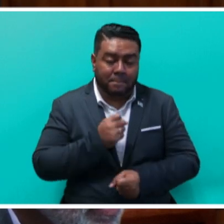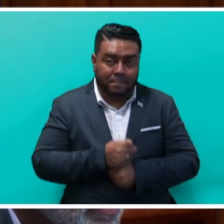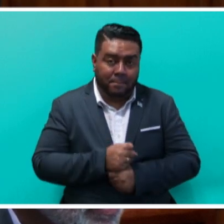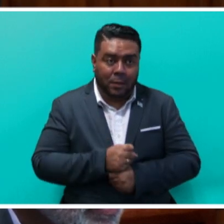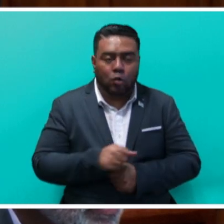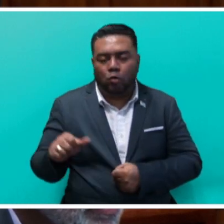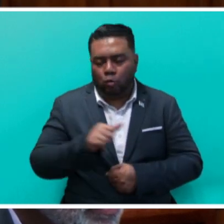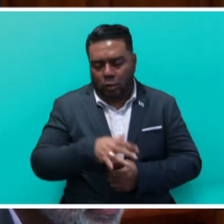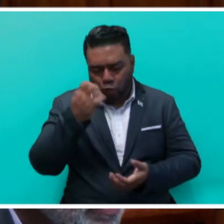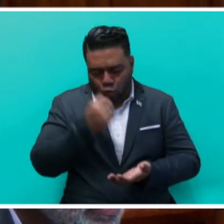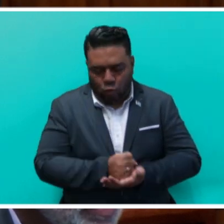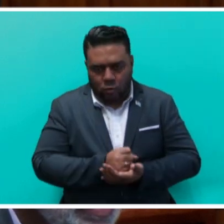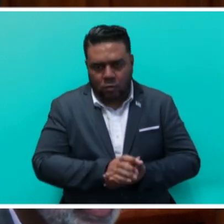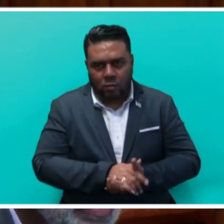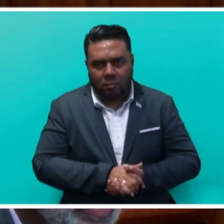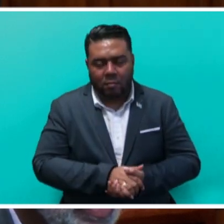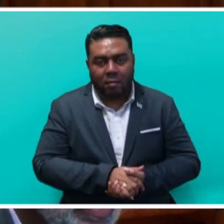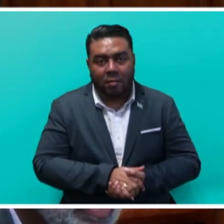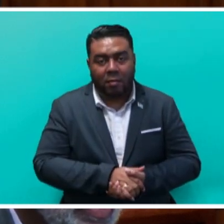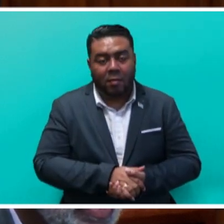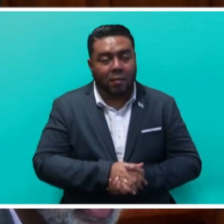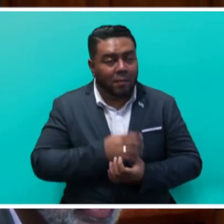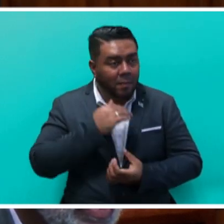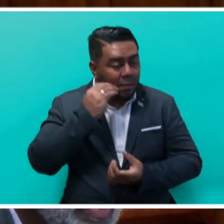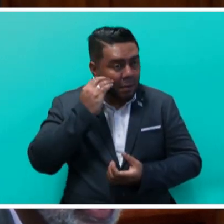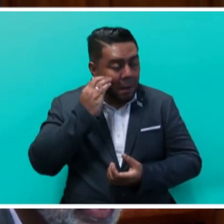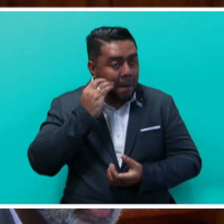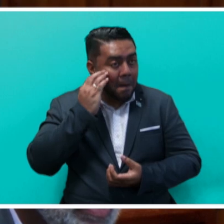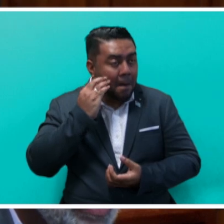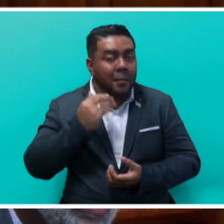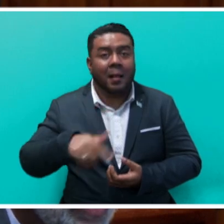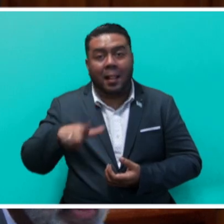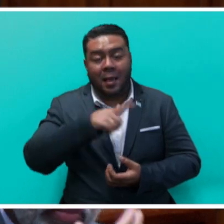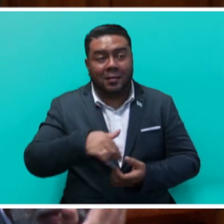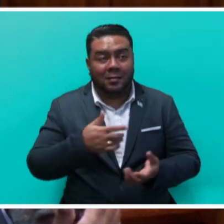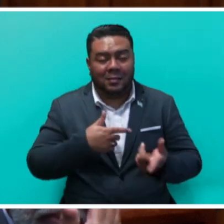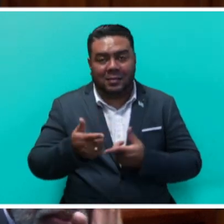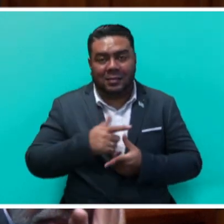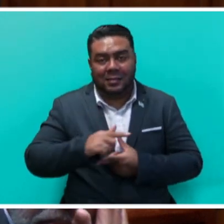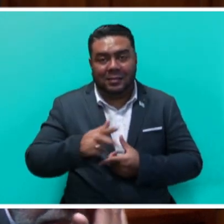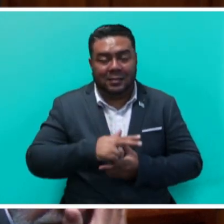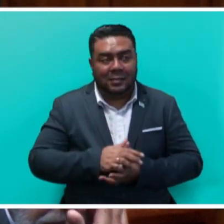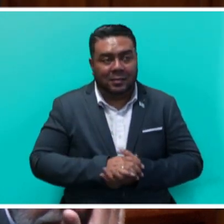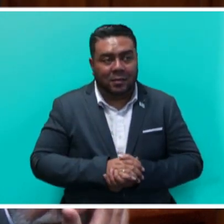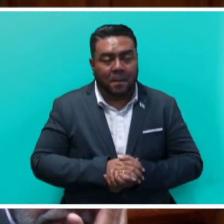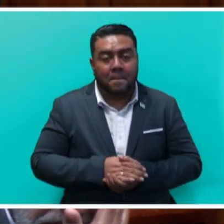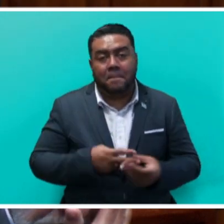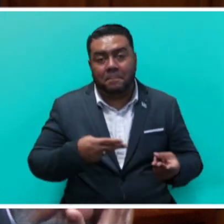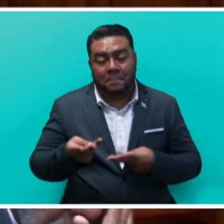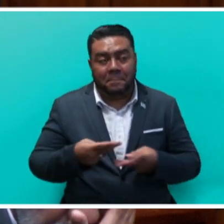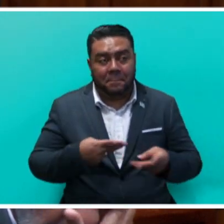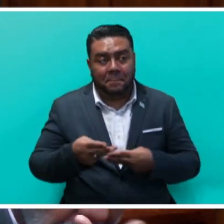should ensure that land is leased at a comparable rate to the current market